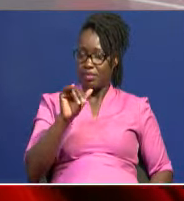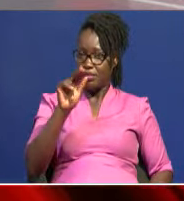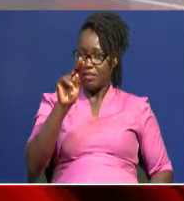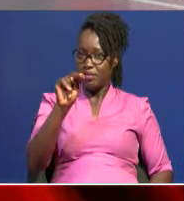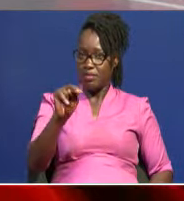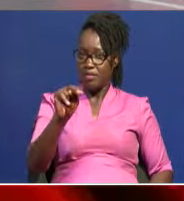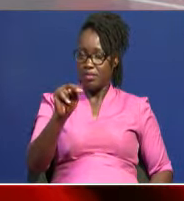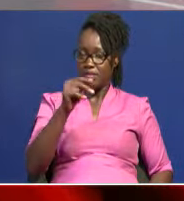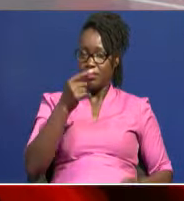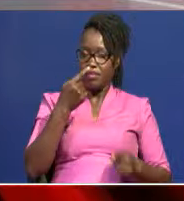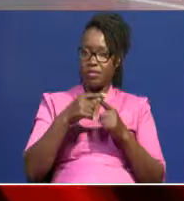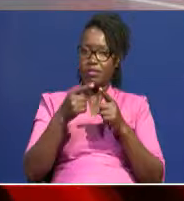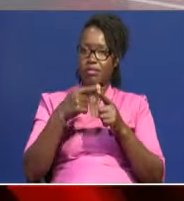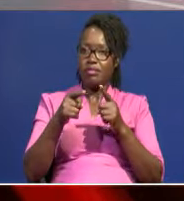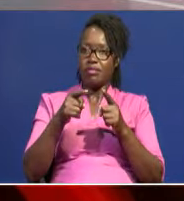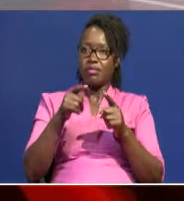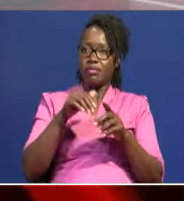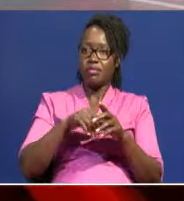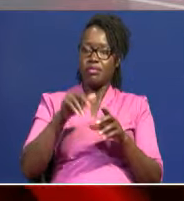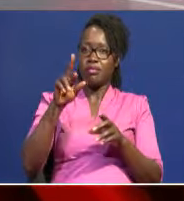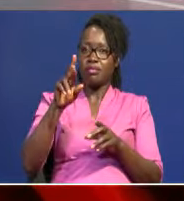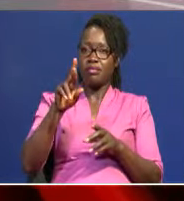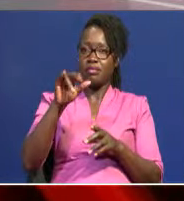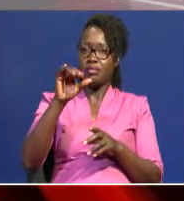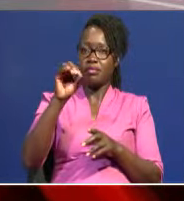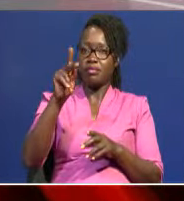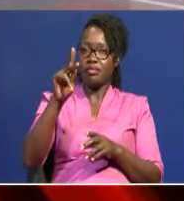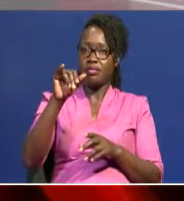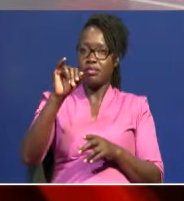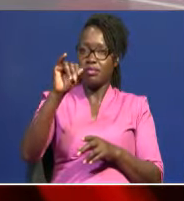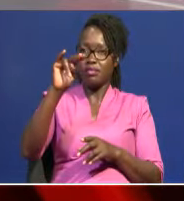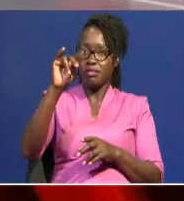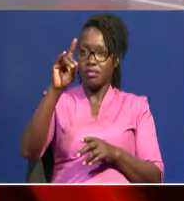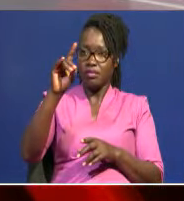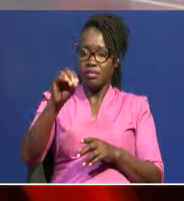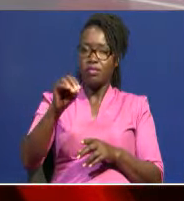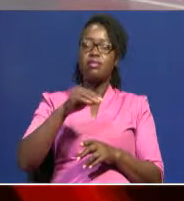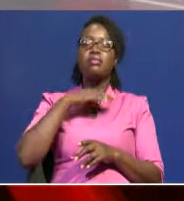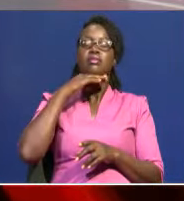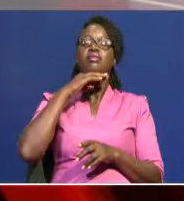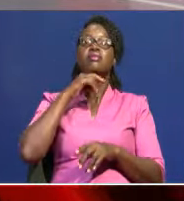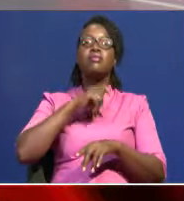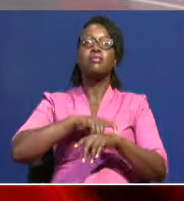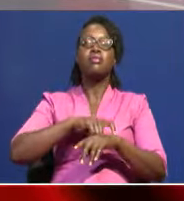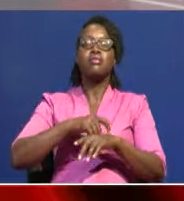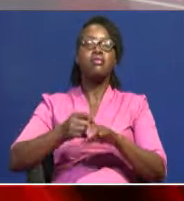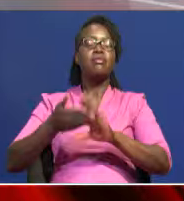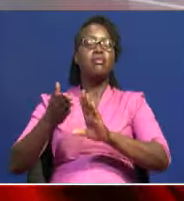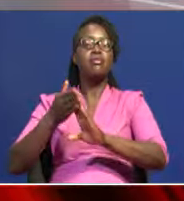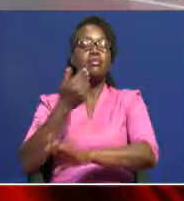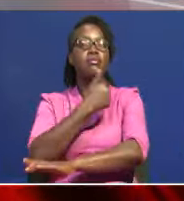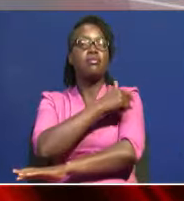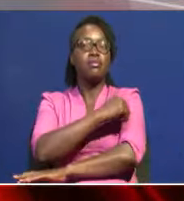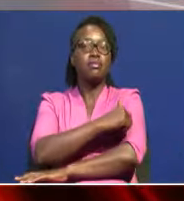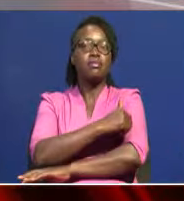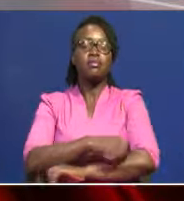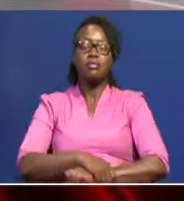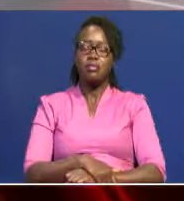Form 1 student at Riokondo Boys High School, and he passed away while being rushed to the